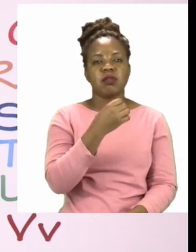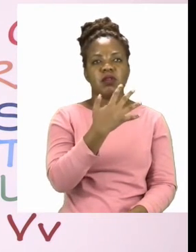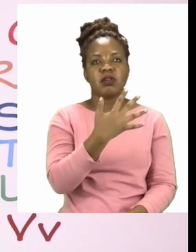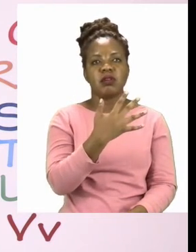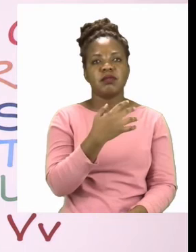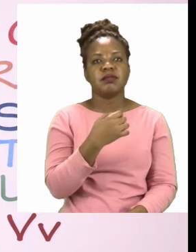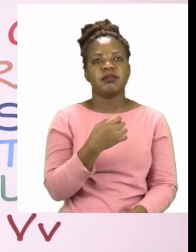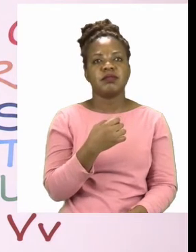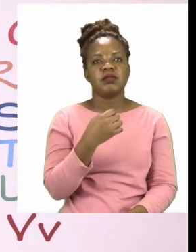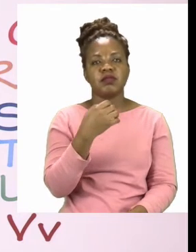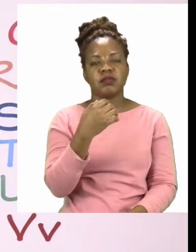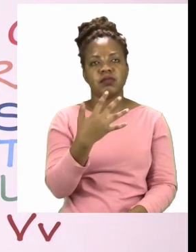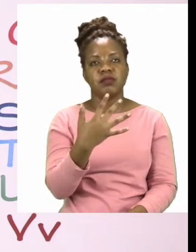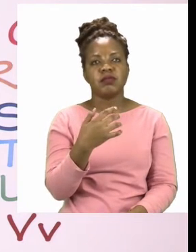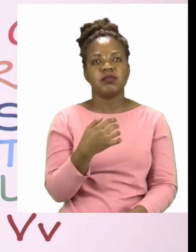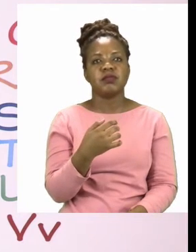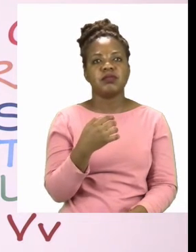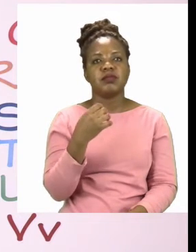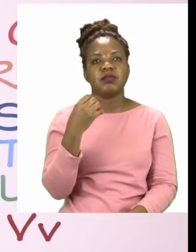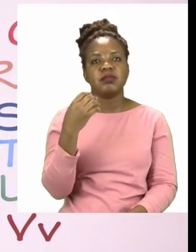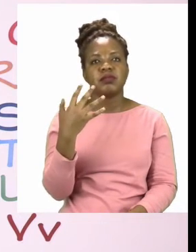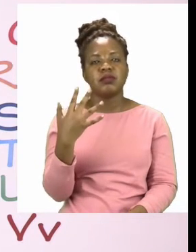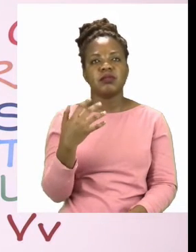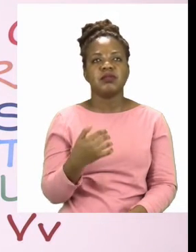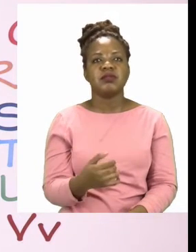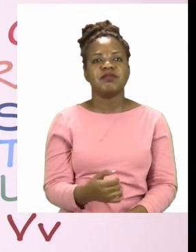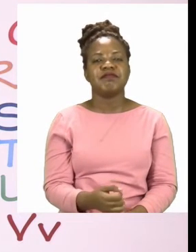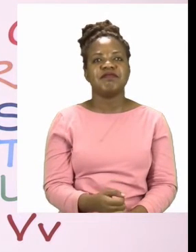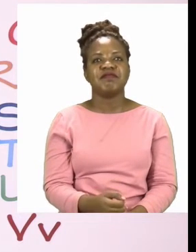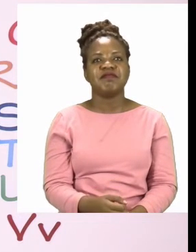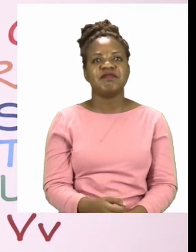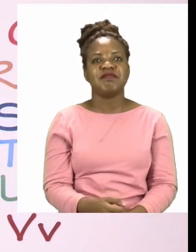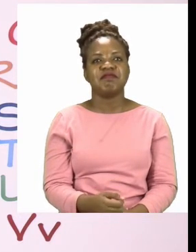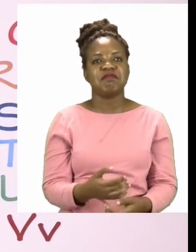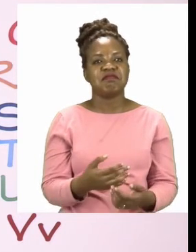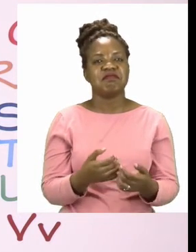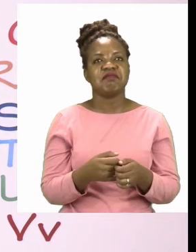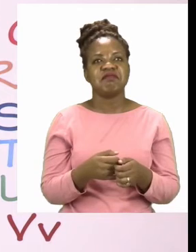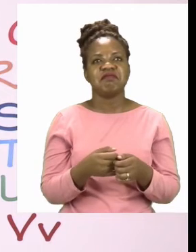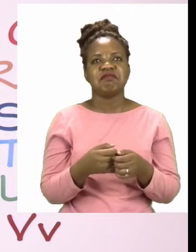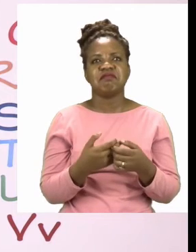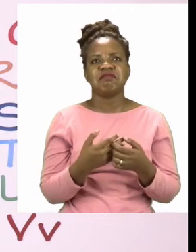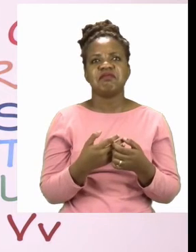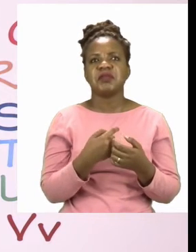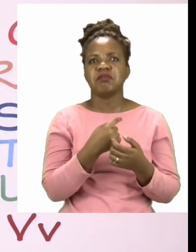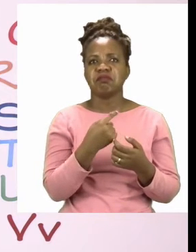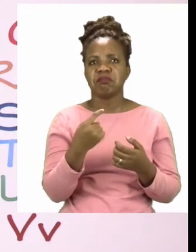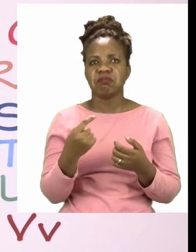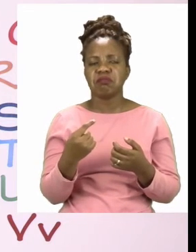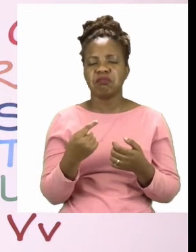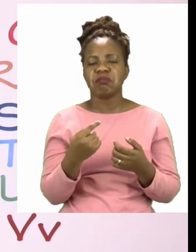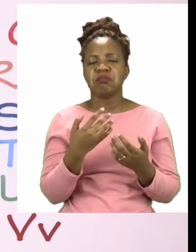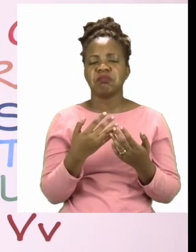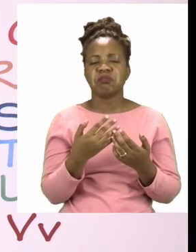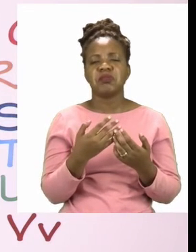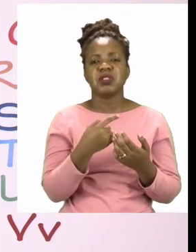5 for you, 5 for you, and 5 for you. It seems like each group has 5, but just to be